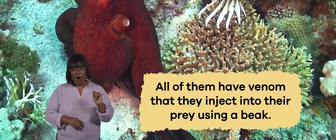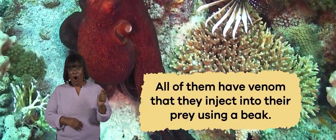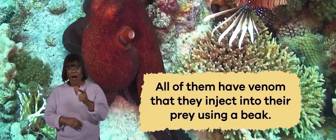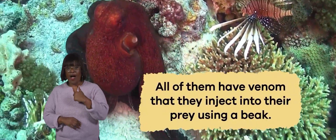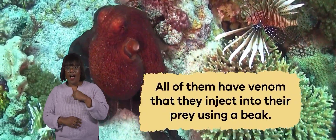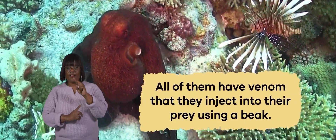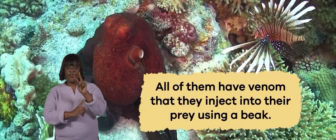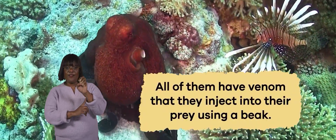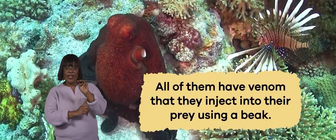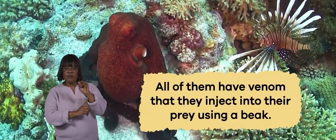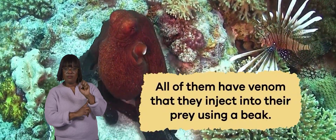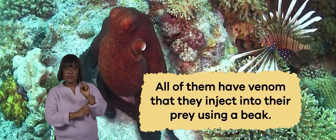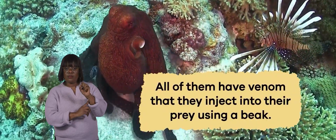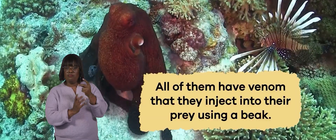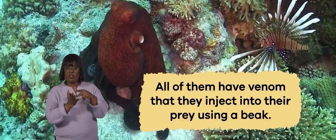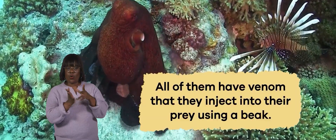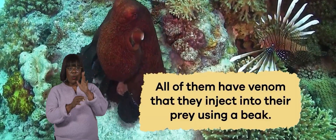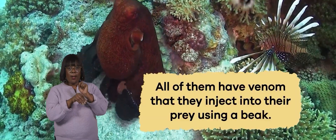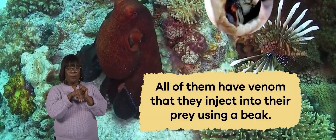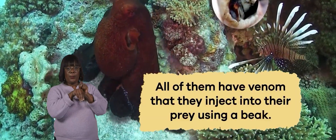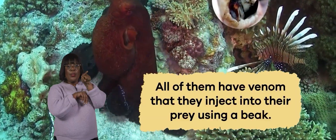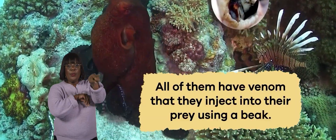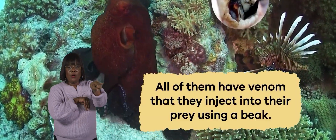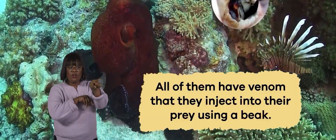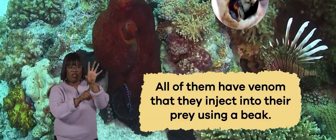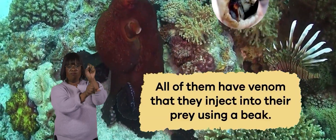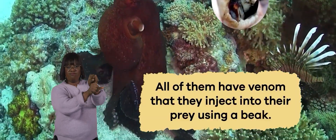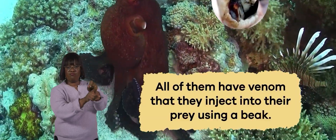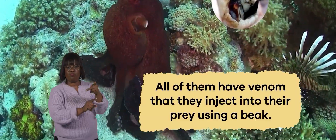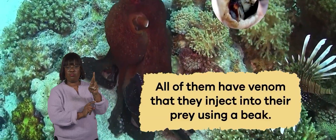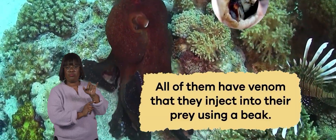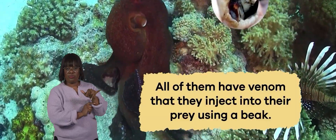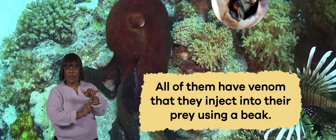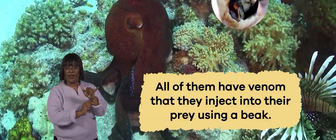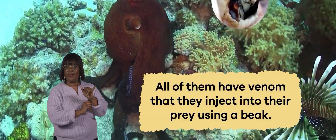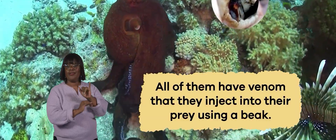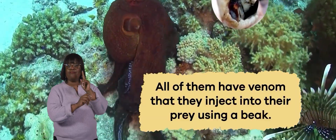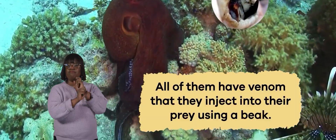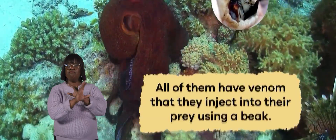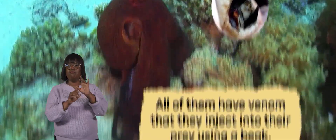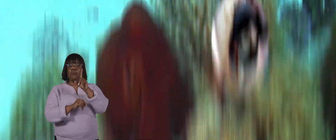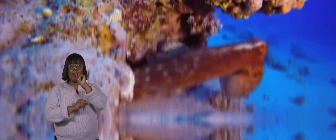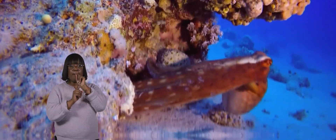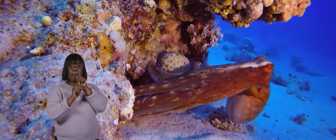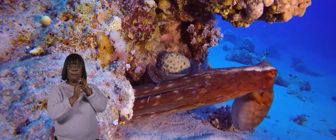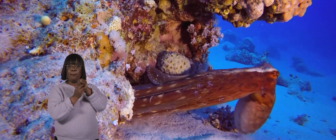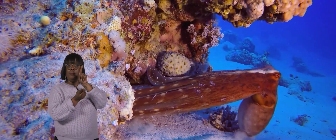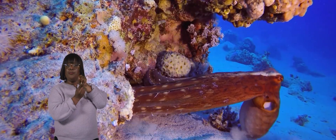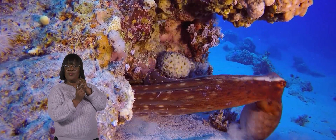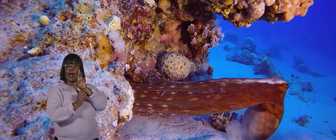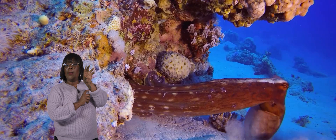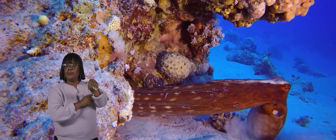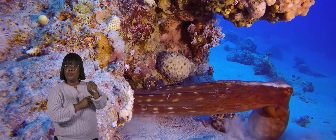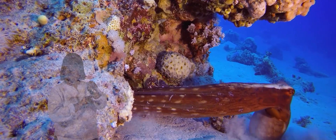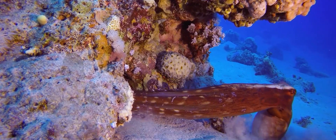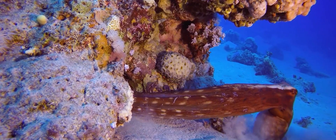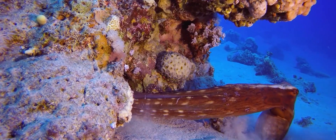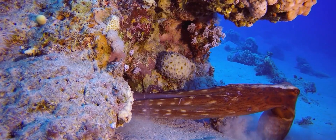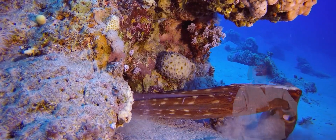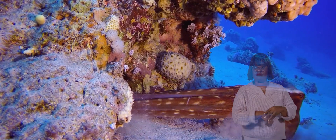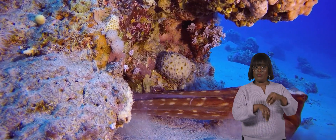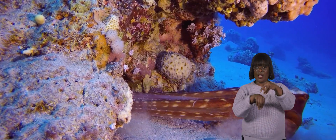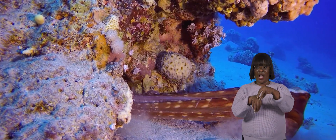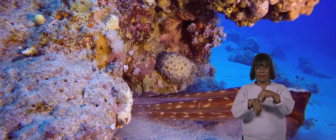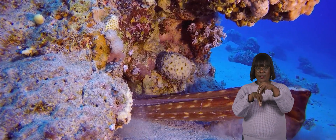have venom that they inject into their prey using a beak, similar to a bird's beak. An octopus uses its